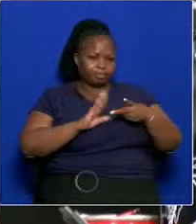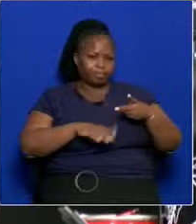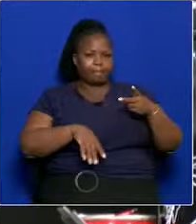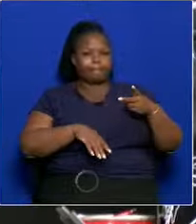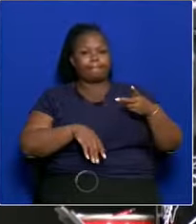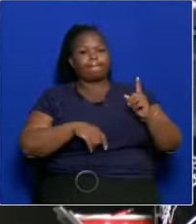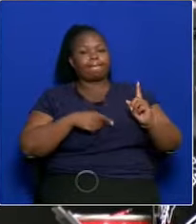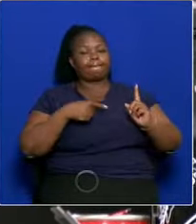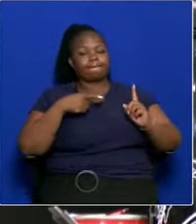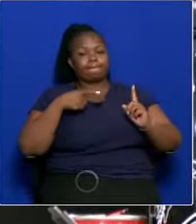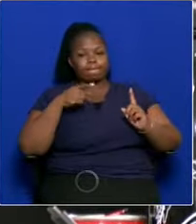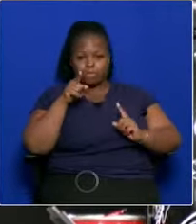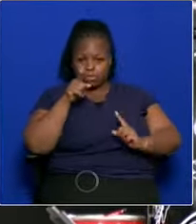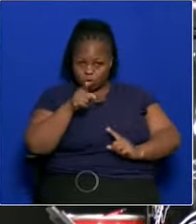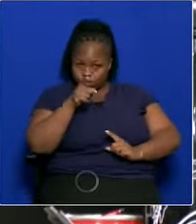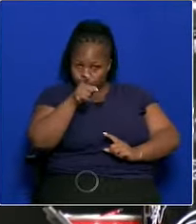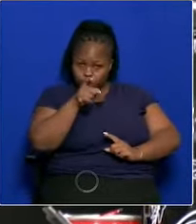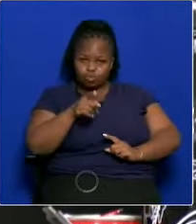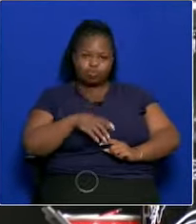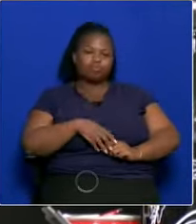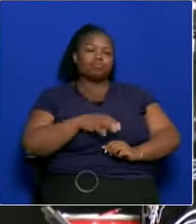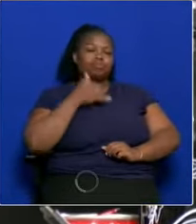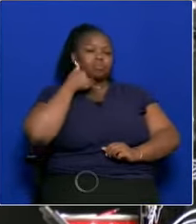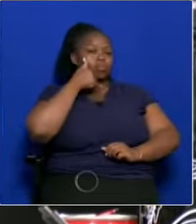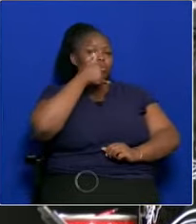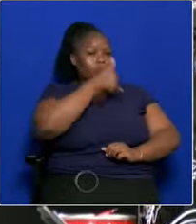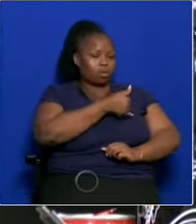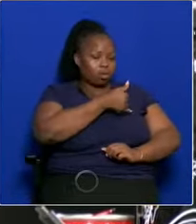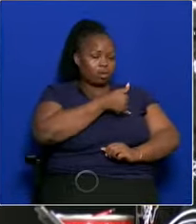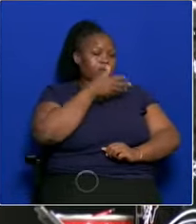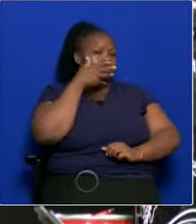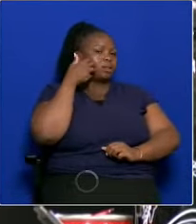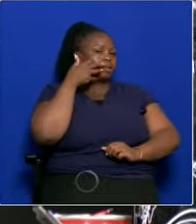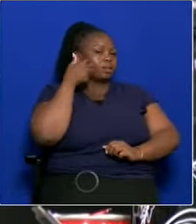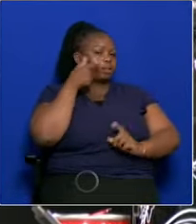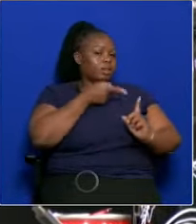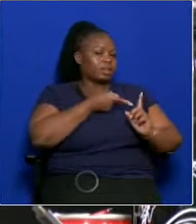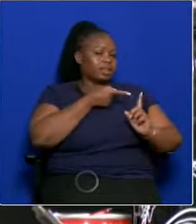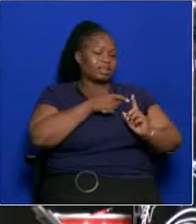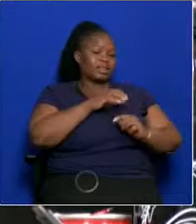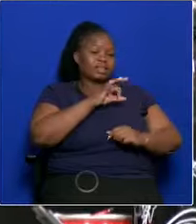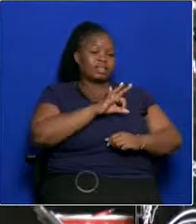you call Mr. Matlala on the 30th and the 31st.